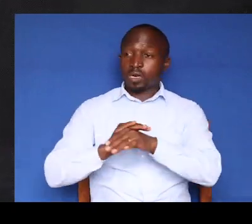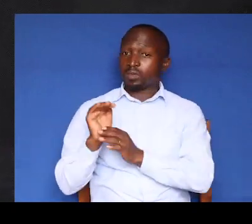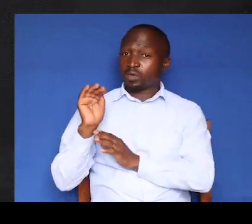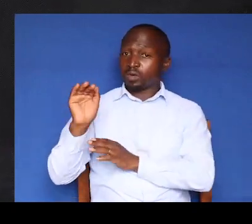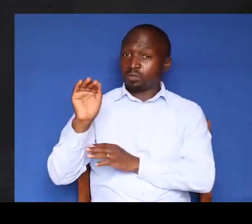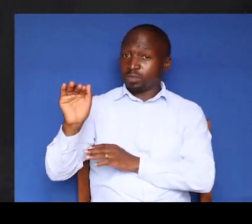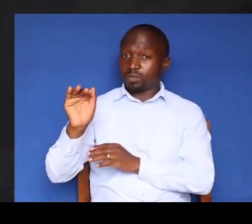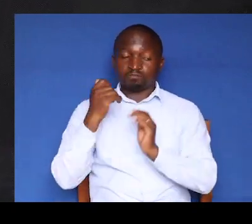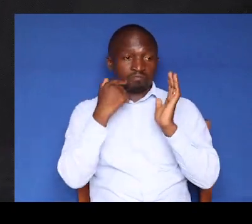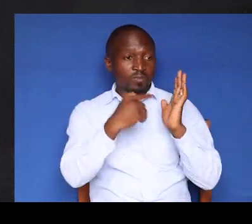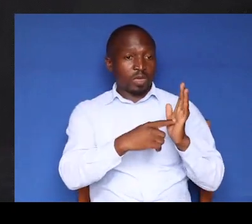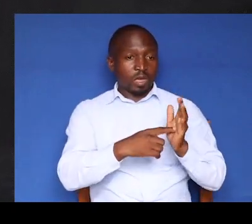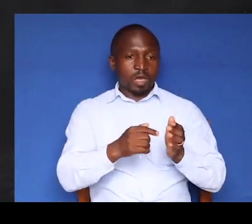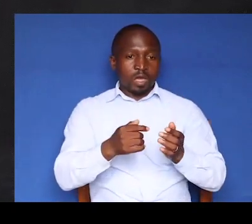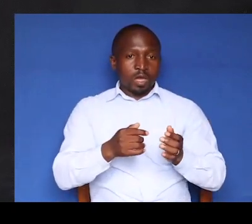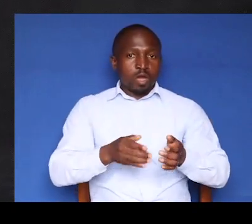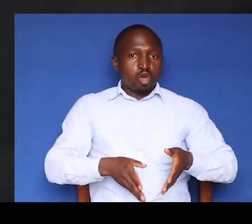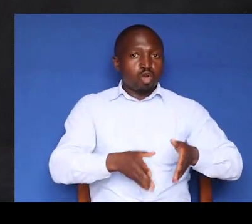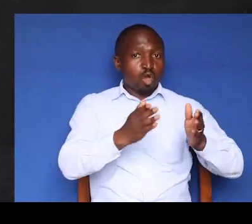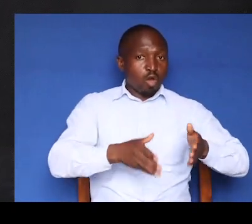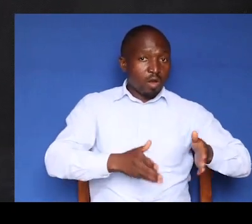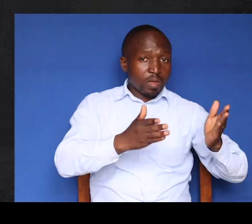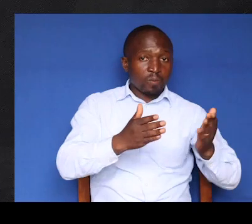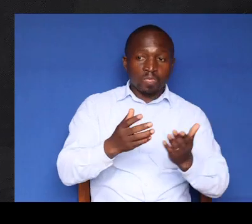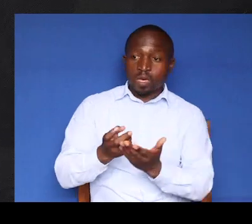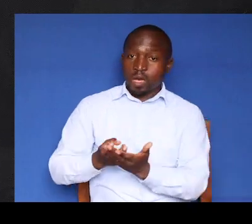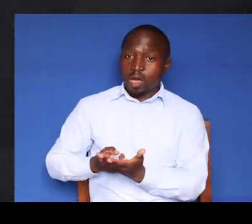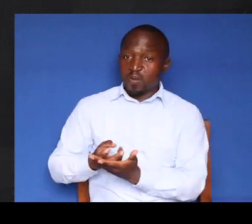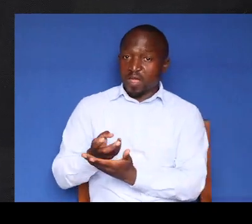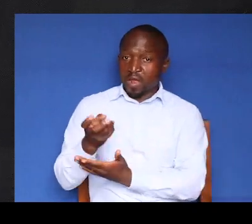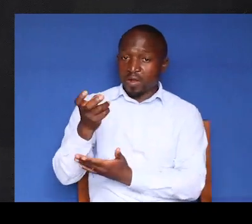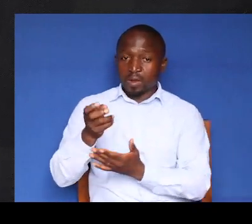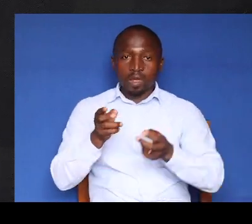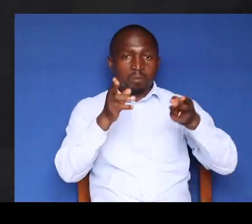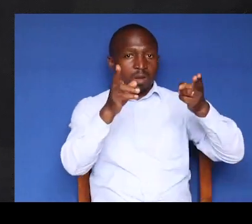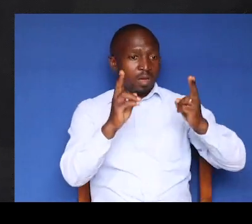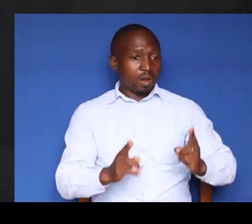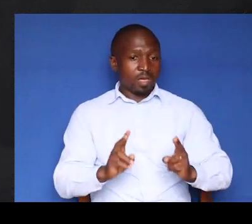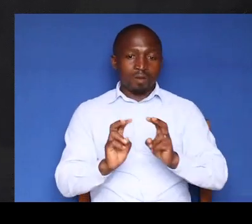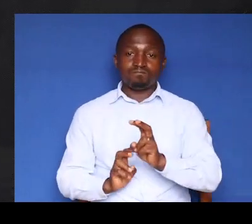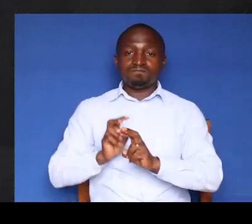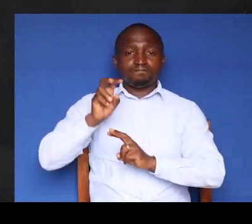like roads, railway, and bridges across areas of river valley.